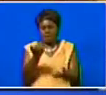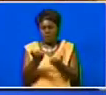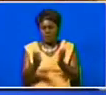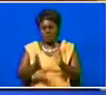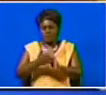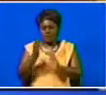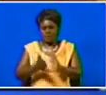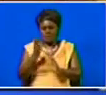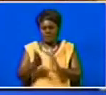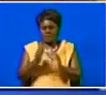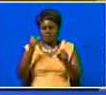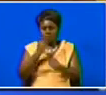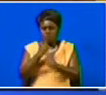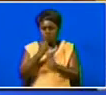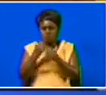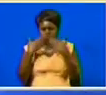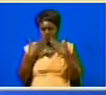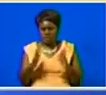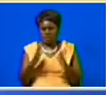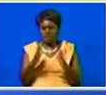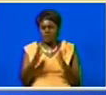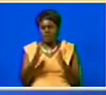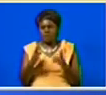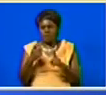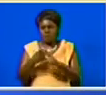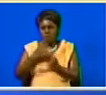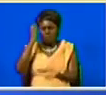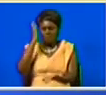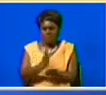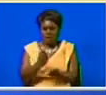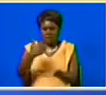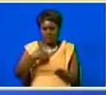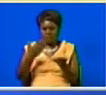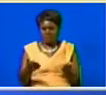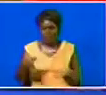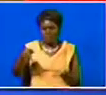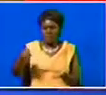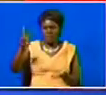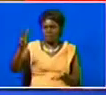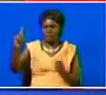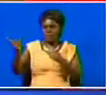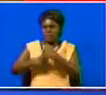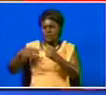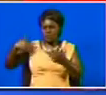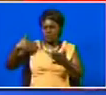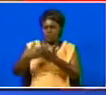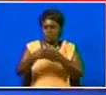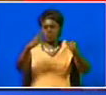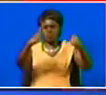first undertaken, and only after from the facts set out by PW 6 to 9,